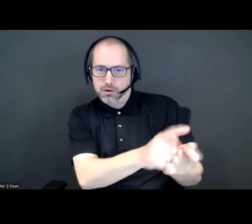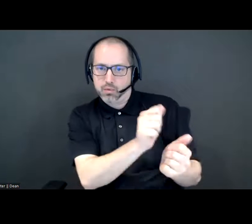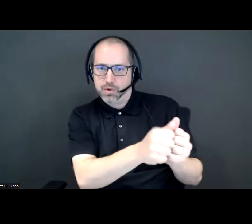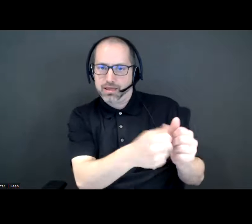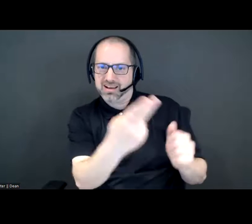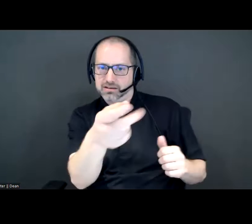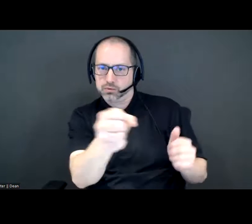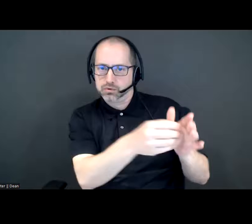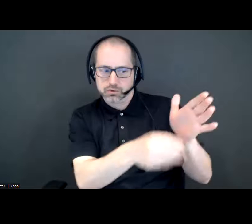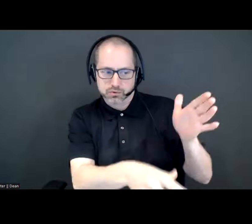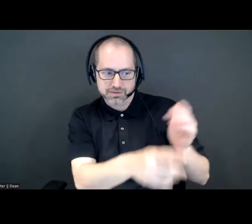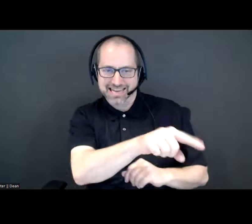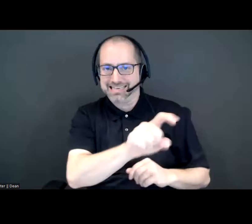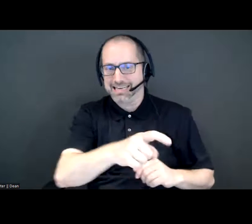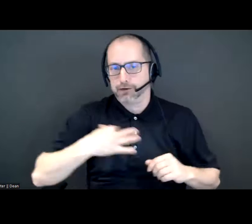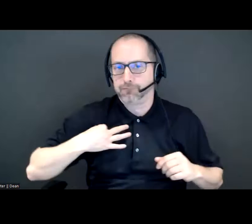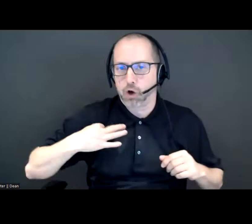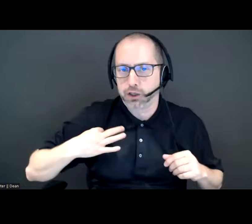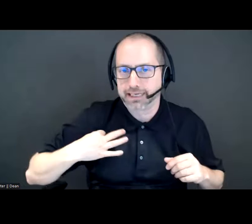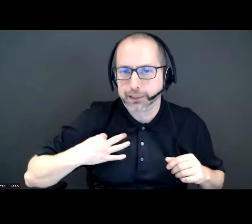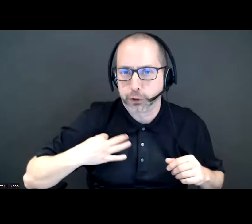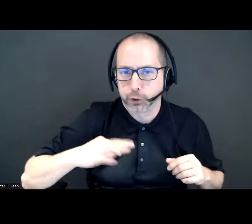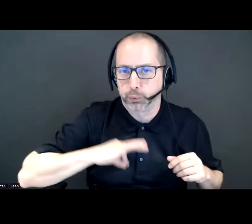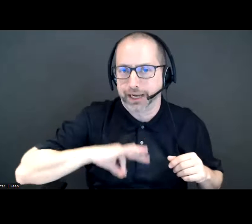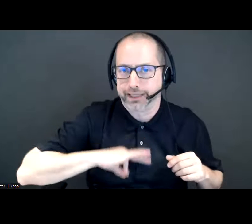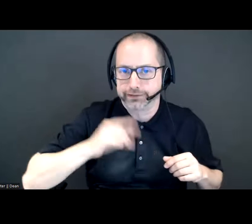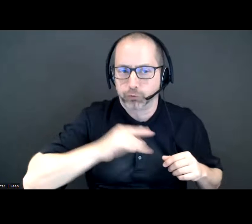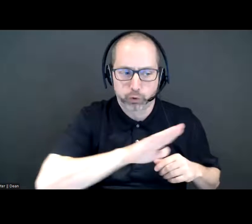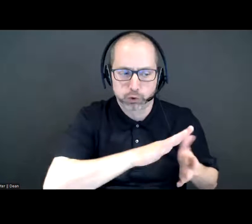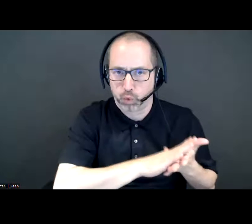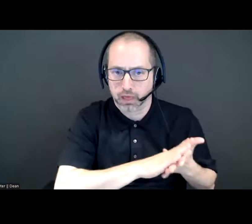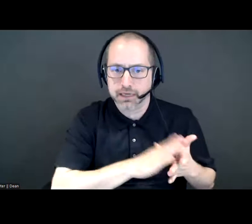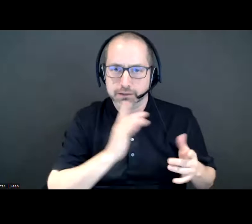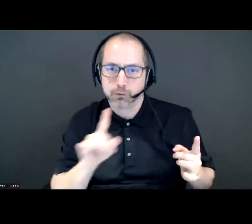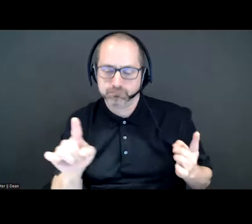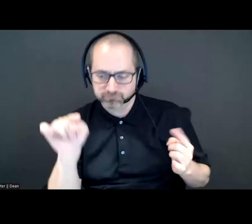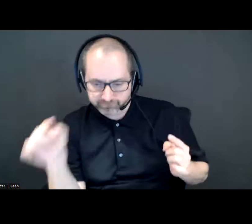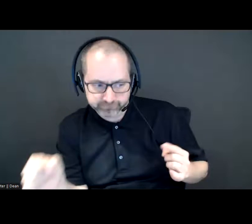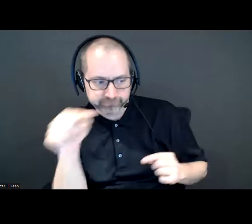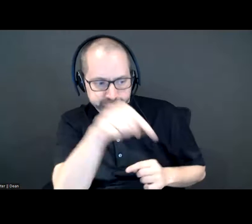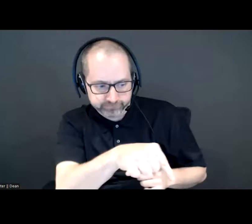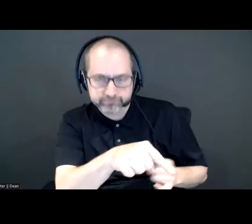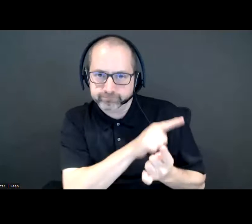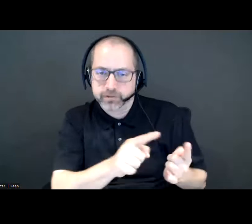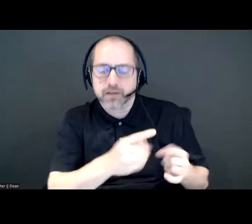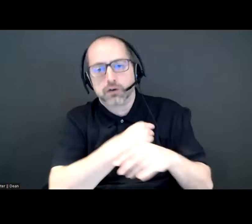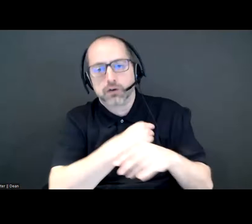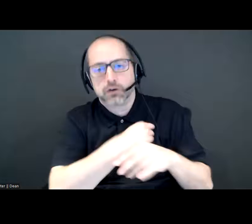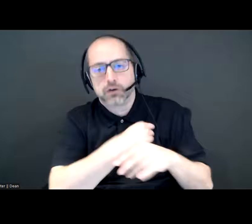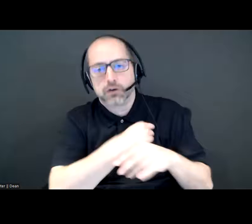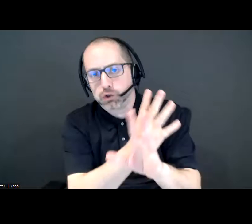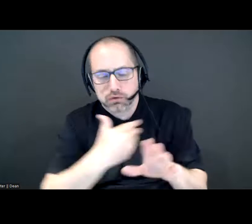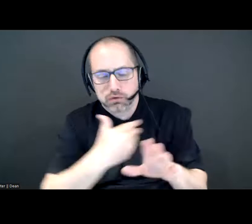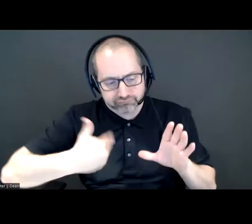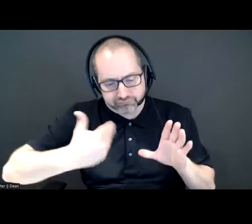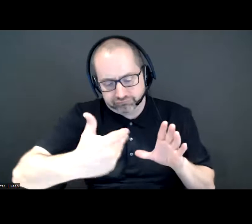high school students. They had to earn volunteer credits, and so he met with them on a regular basis, but because it was all virtual, there wasn't